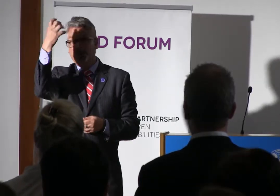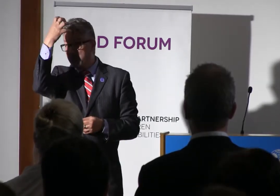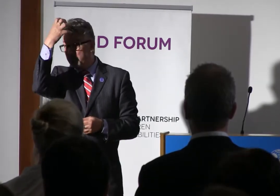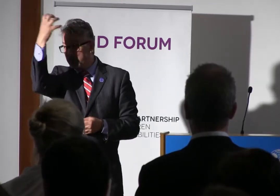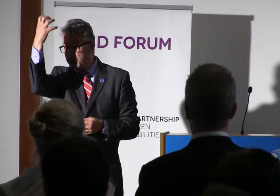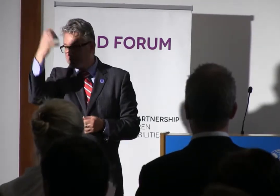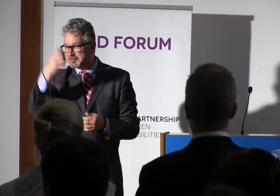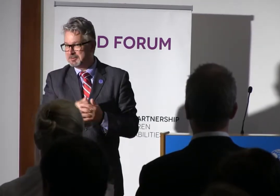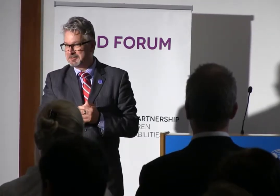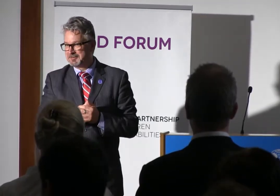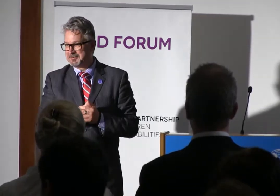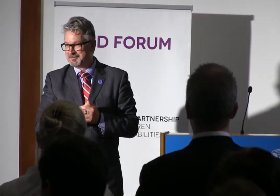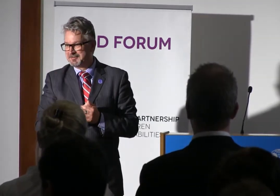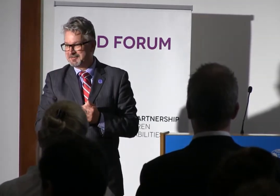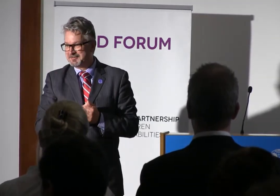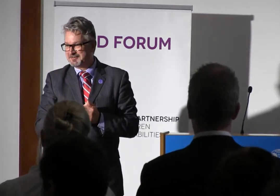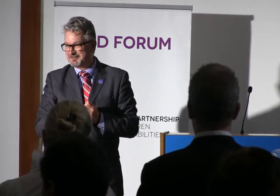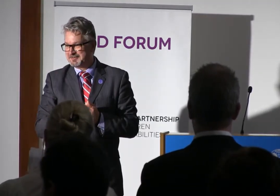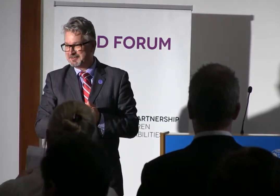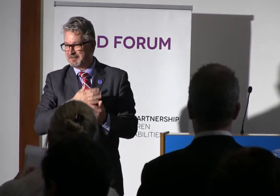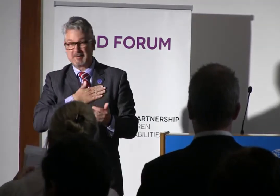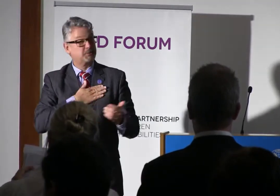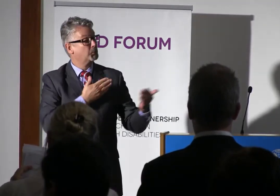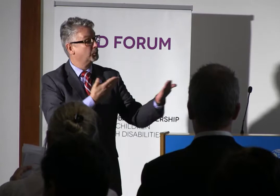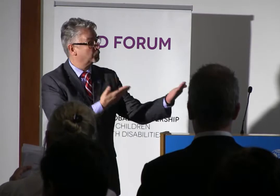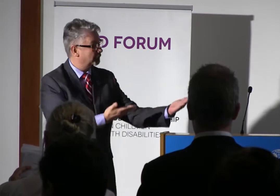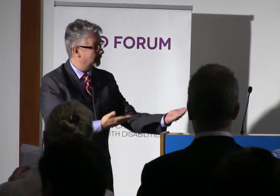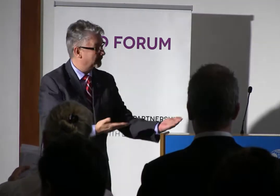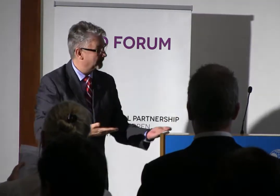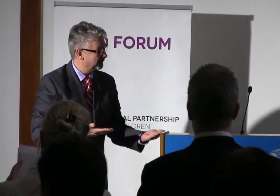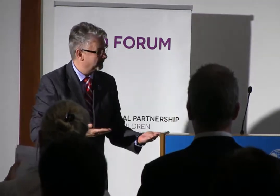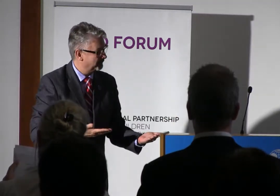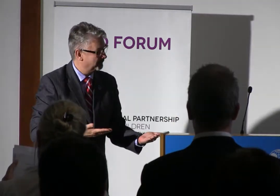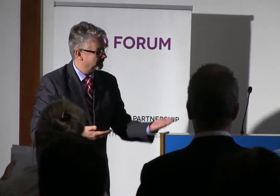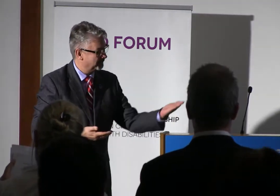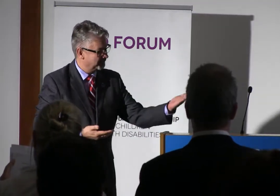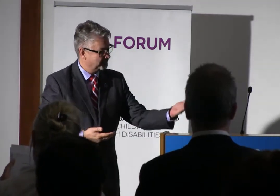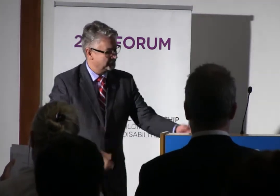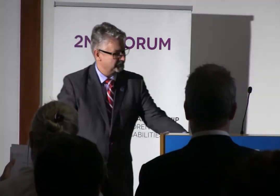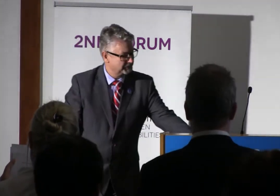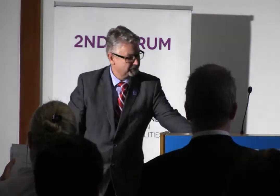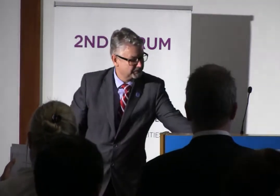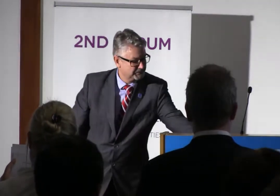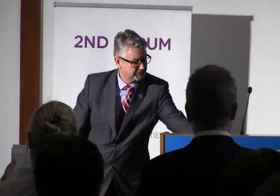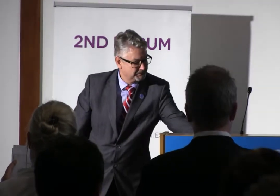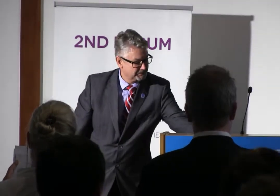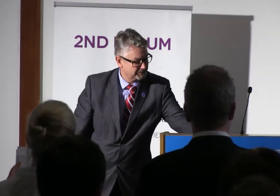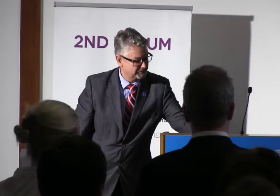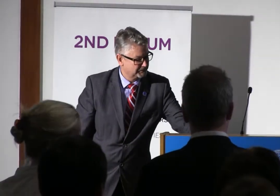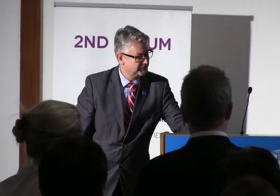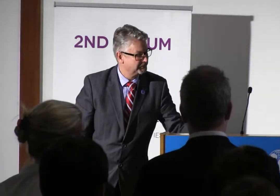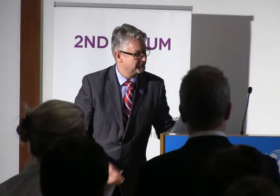and she's the Minister of Disability and Elderly Affairs from the government of Malawi. Please.